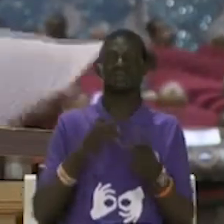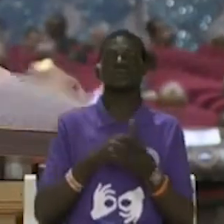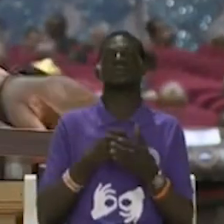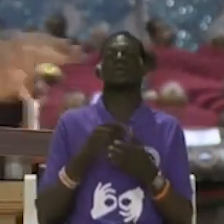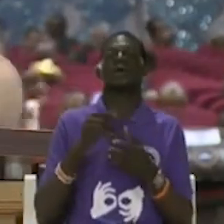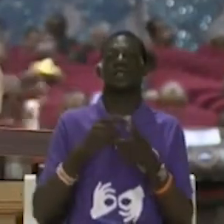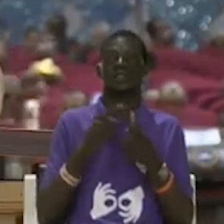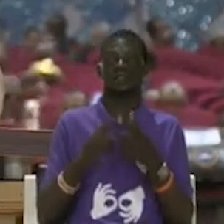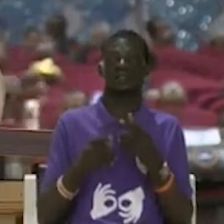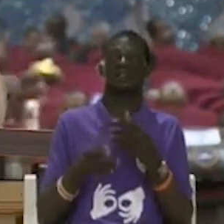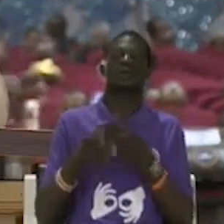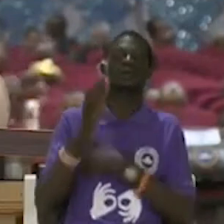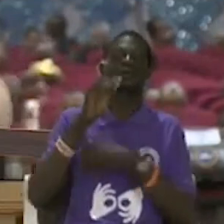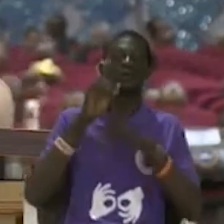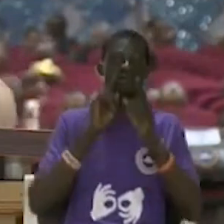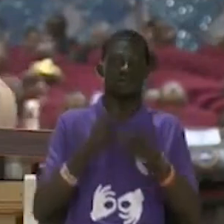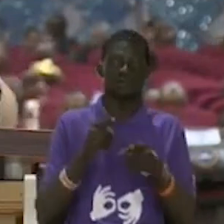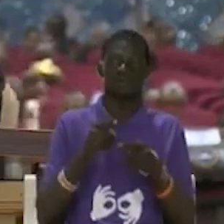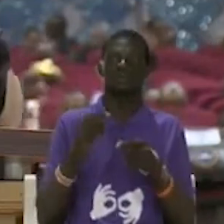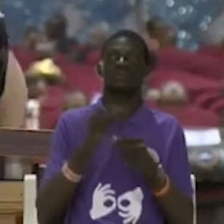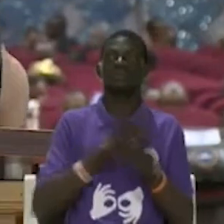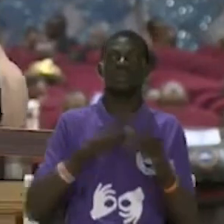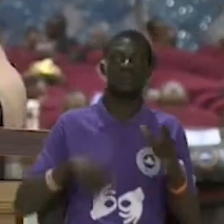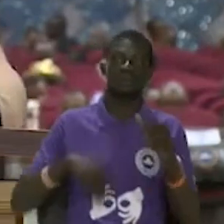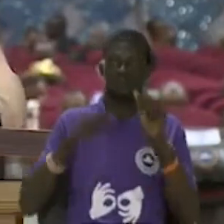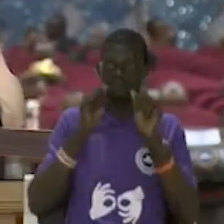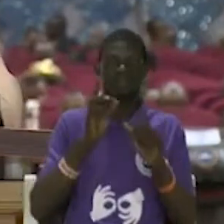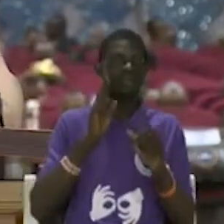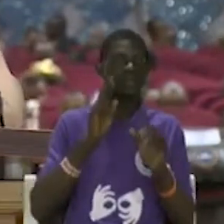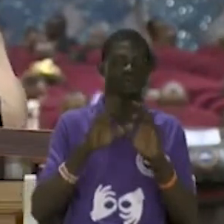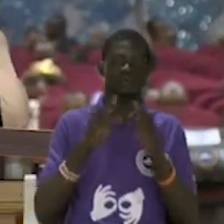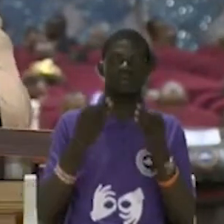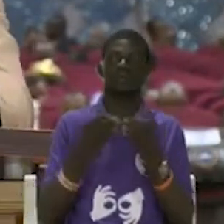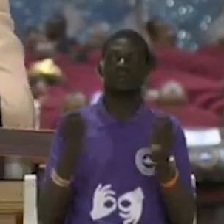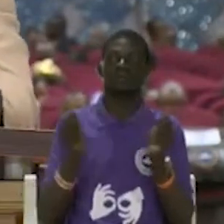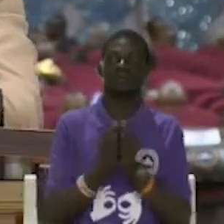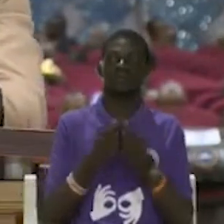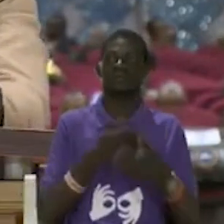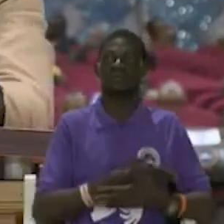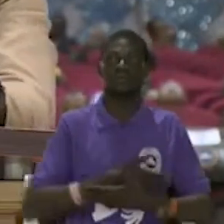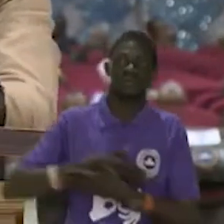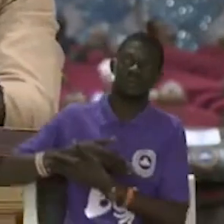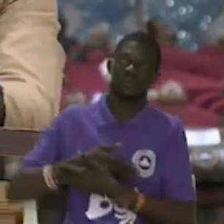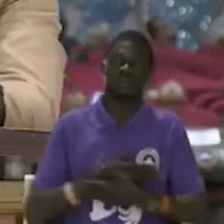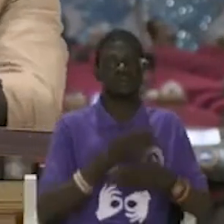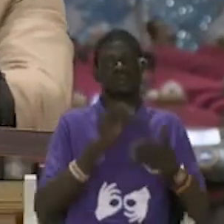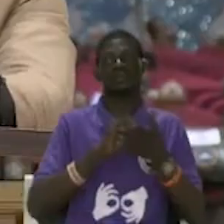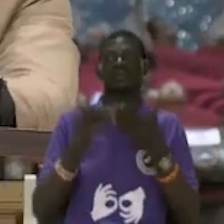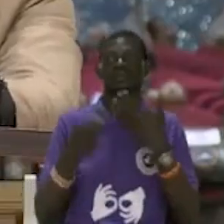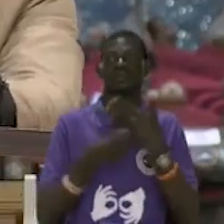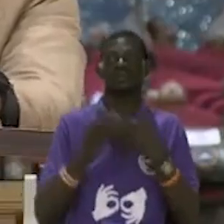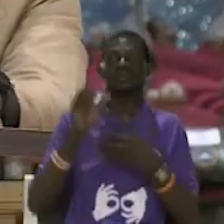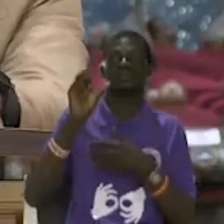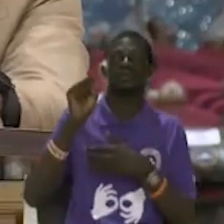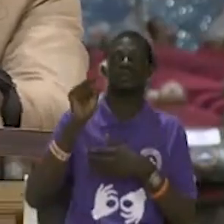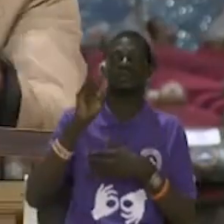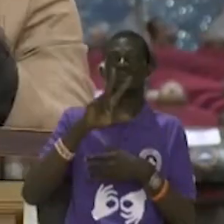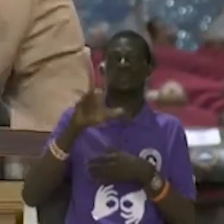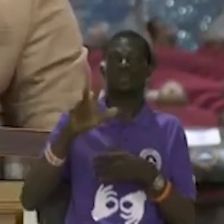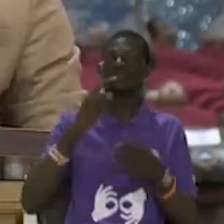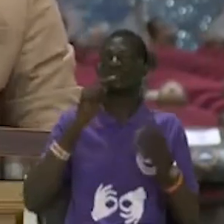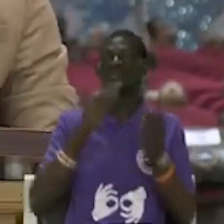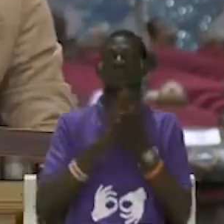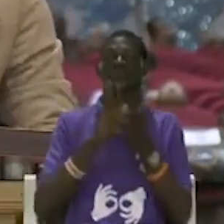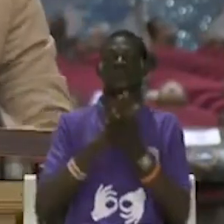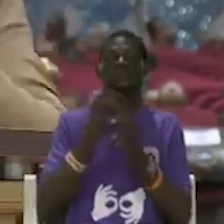and God answered. The Lord blessed her family with a baby in October 2023. Praise